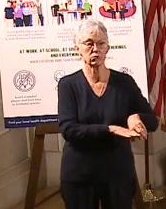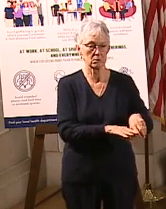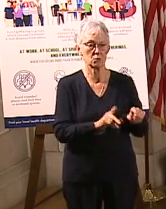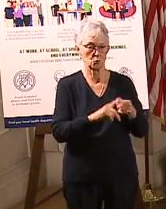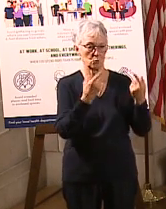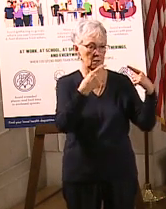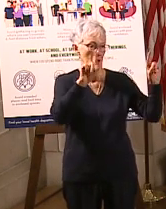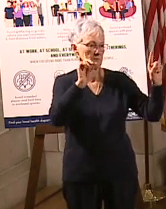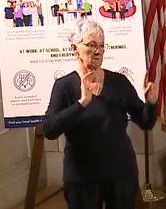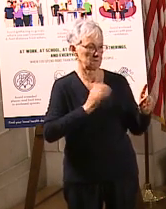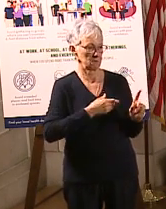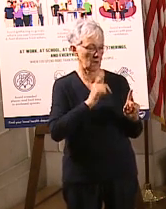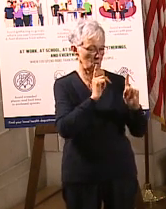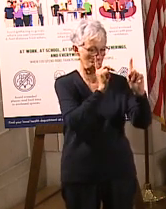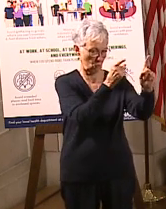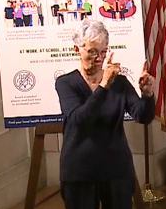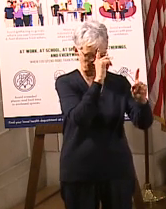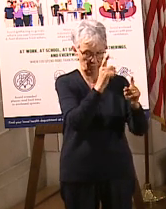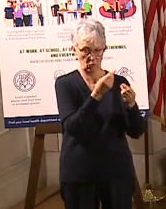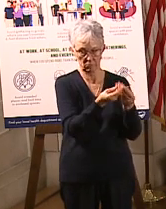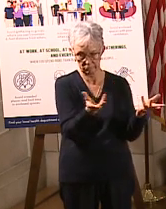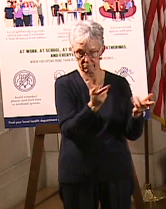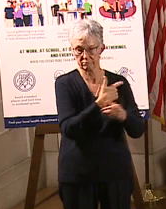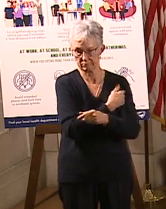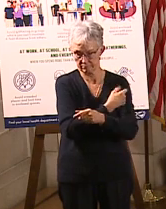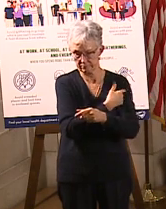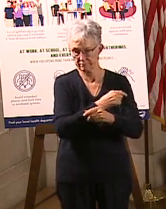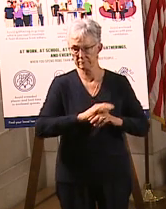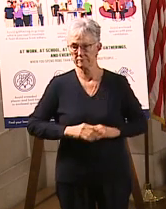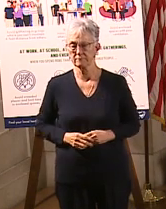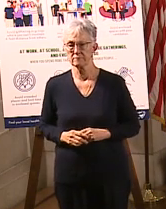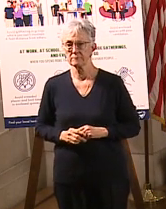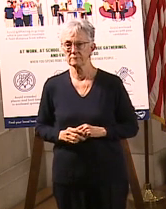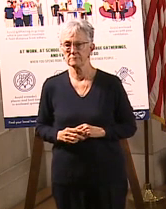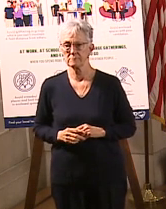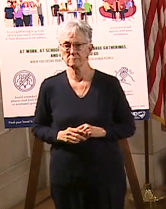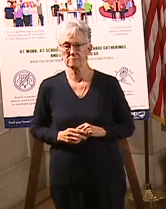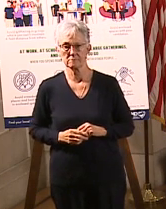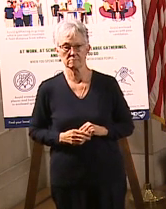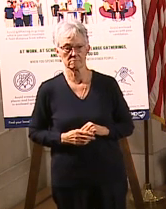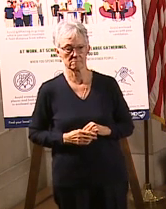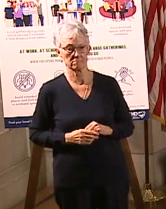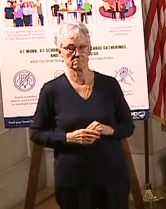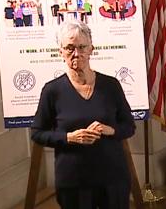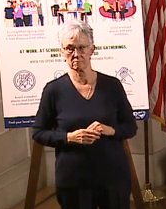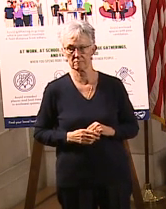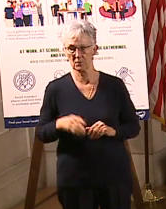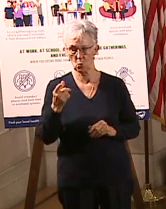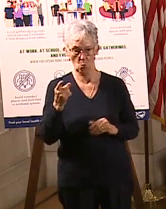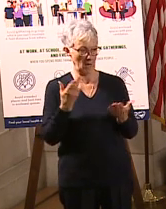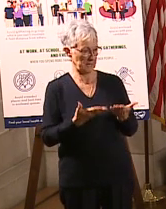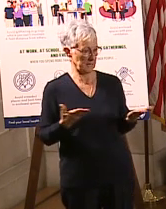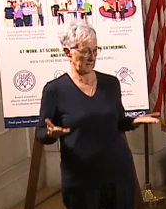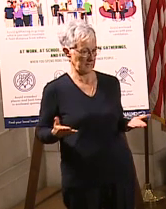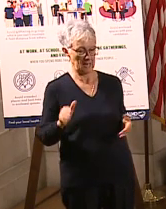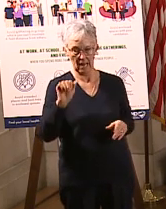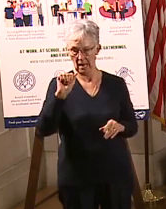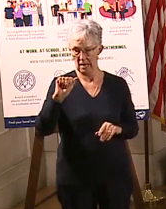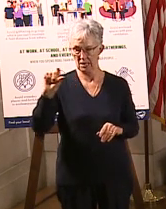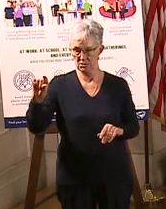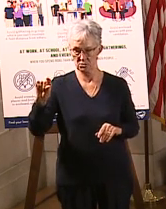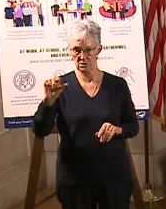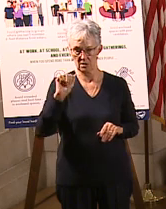much for that. All right. So now, one of the things that the Attorney General has made a